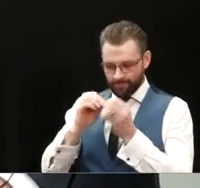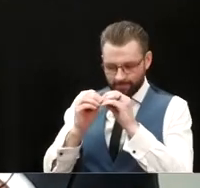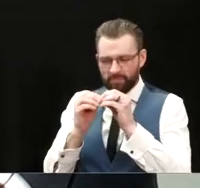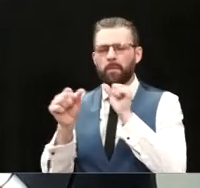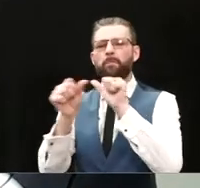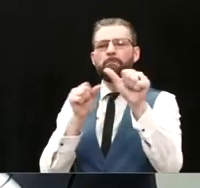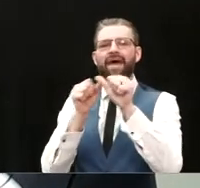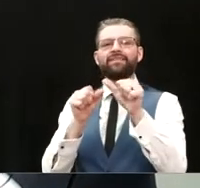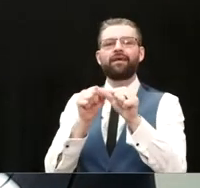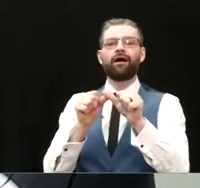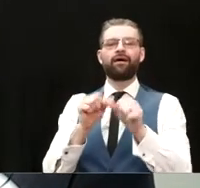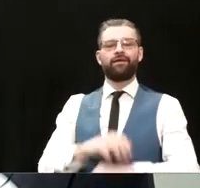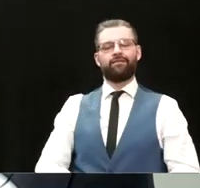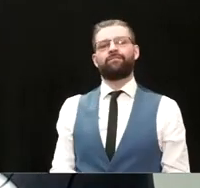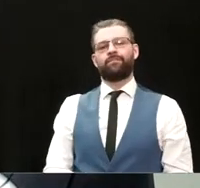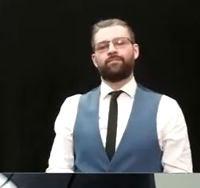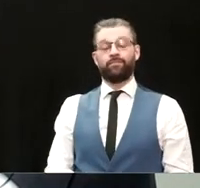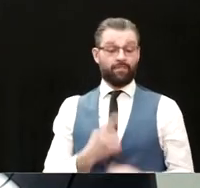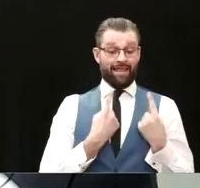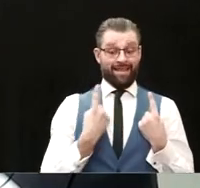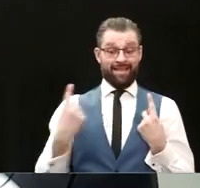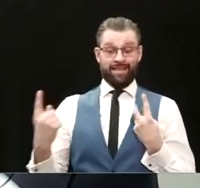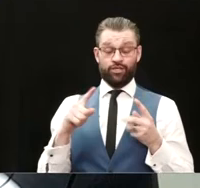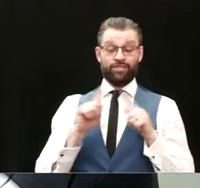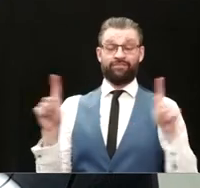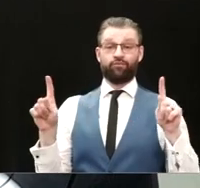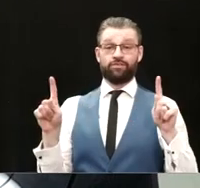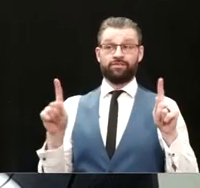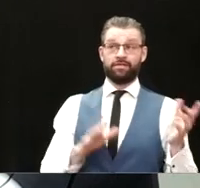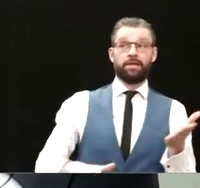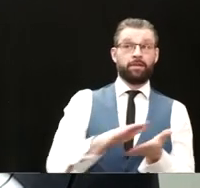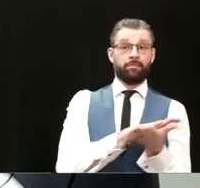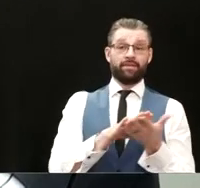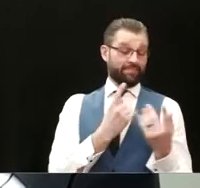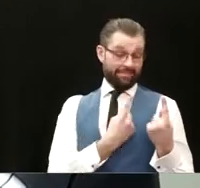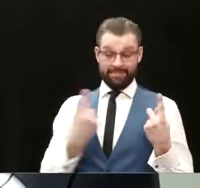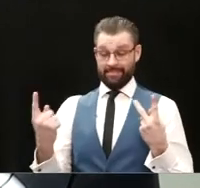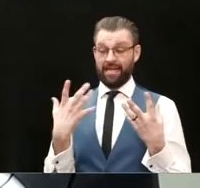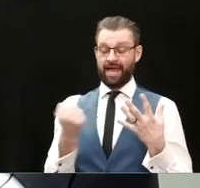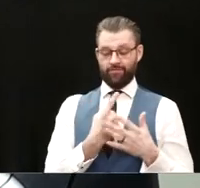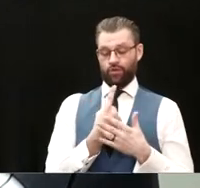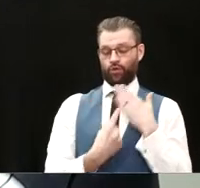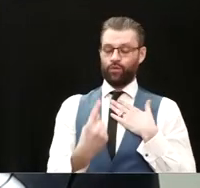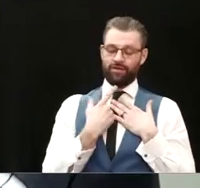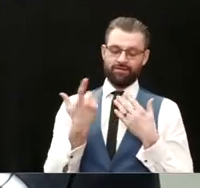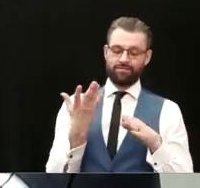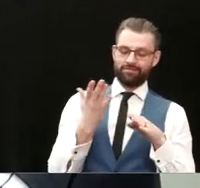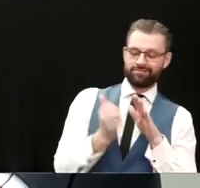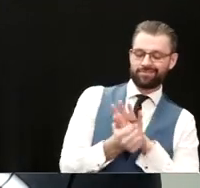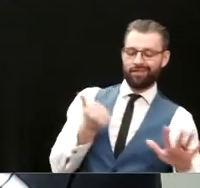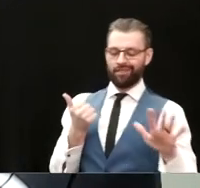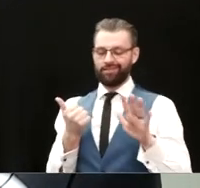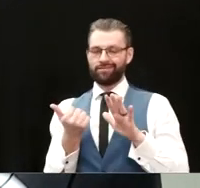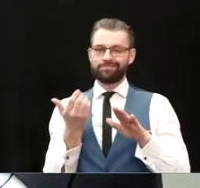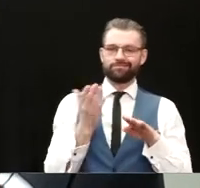creation. Each of us is different. Therefore, we each have unique talents and skills